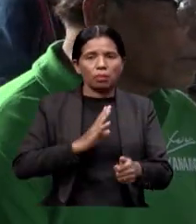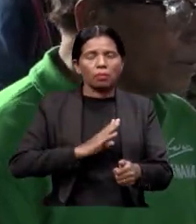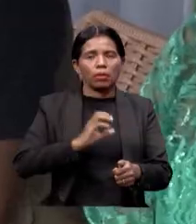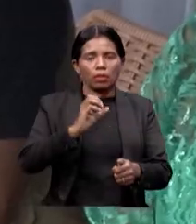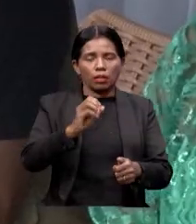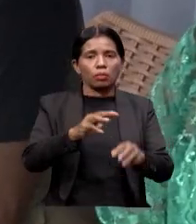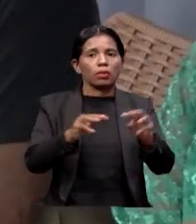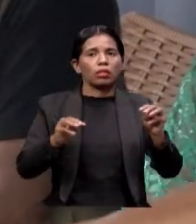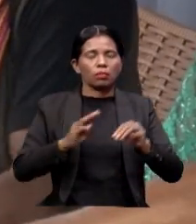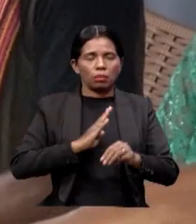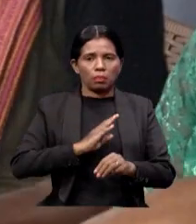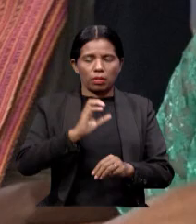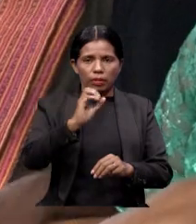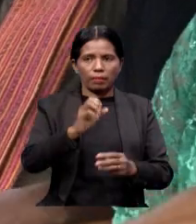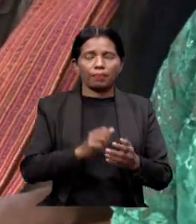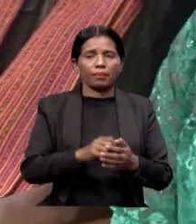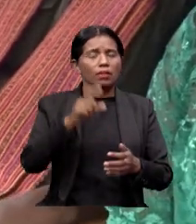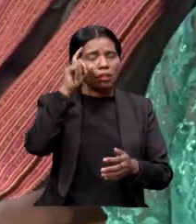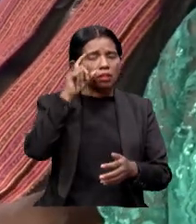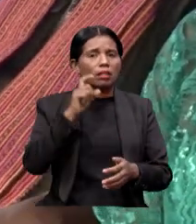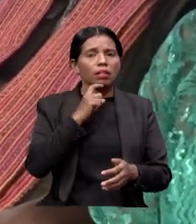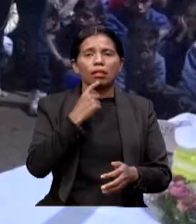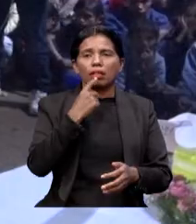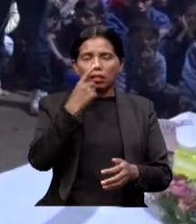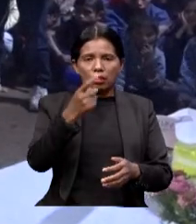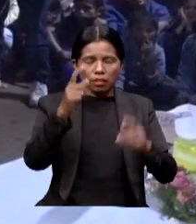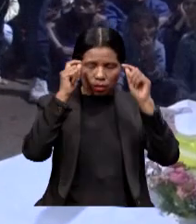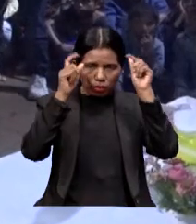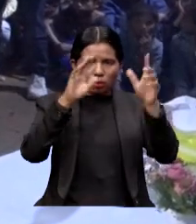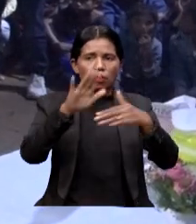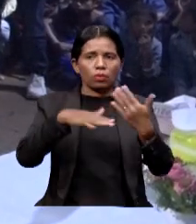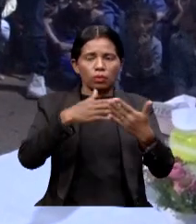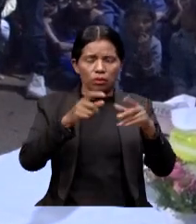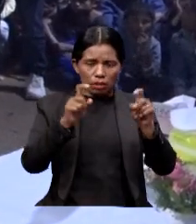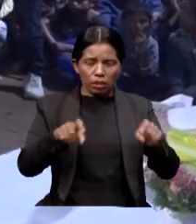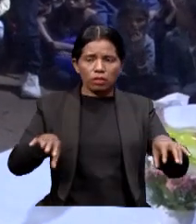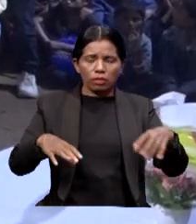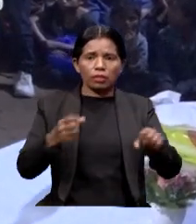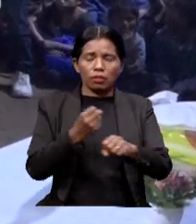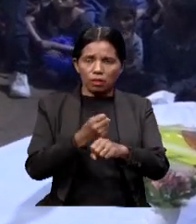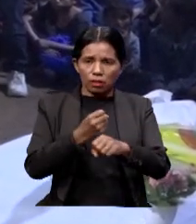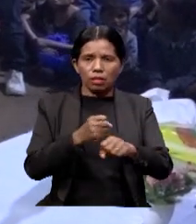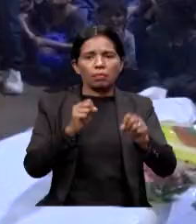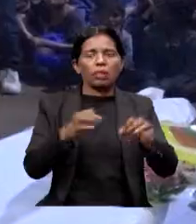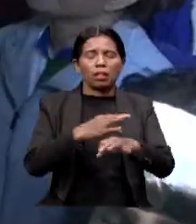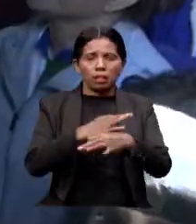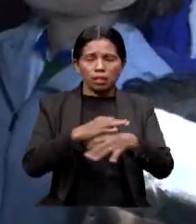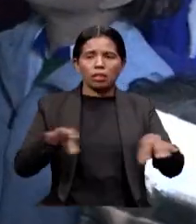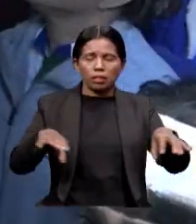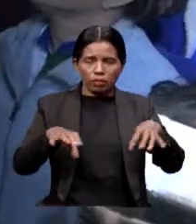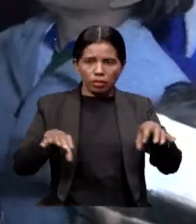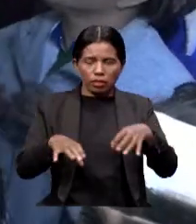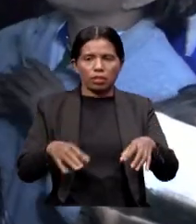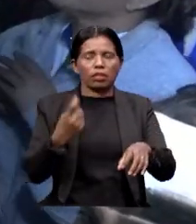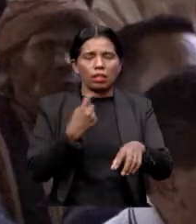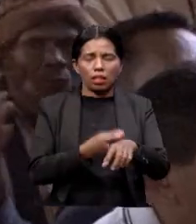municipio Bobonaru. Kerala Xanana Guzman hateten, timuron hotu tenke servisu maka’as, nune bela hadia sistema sirne be